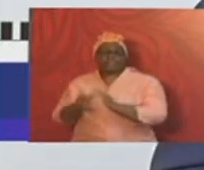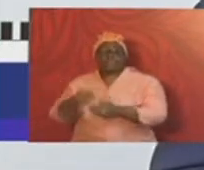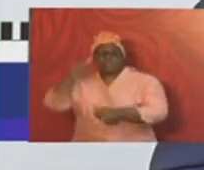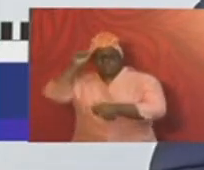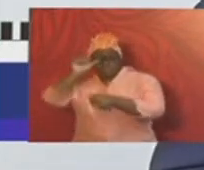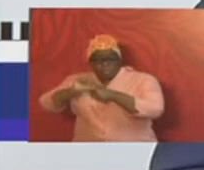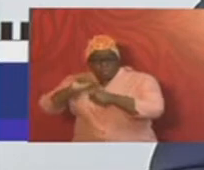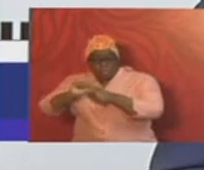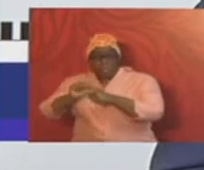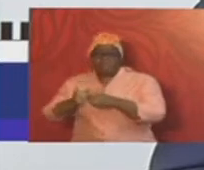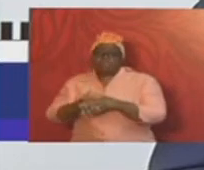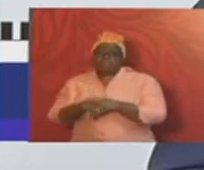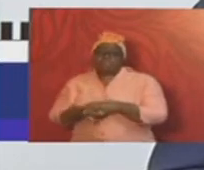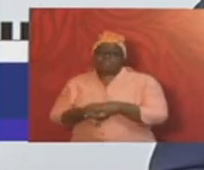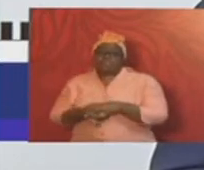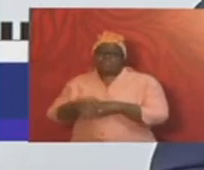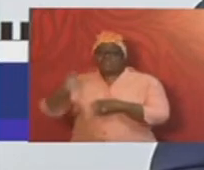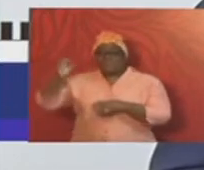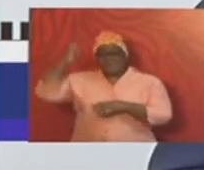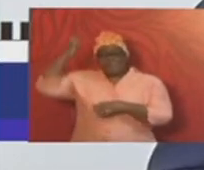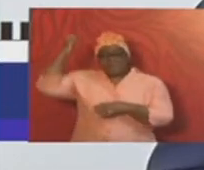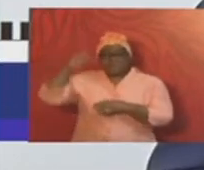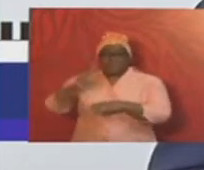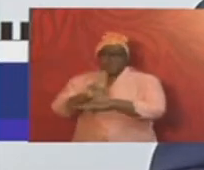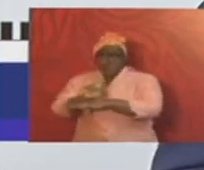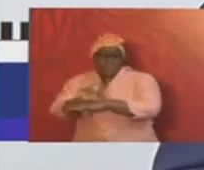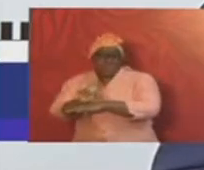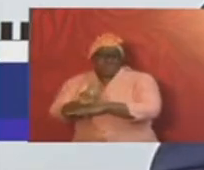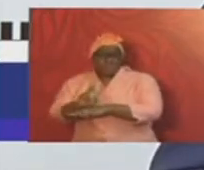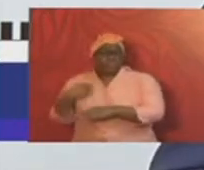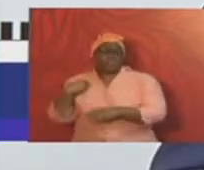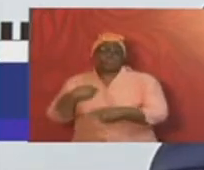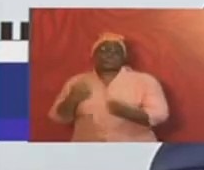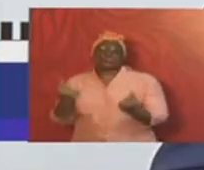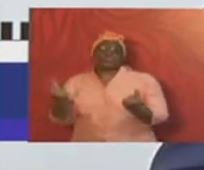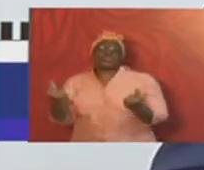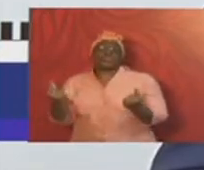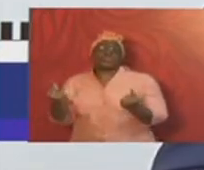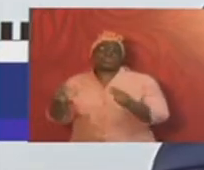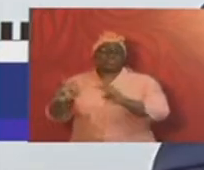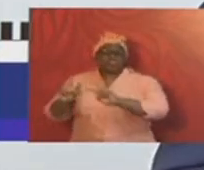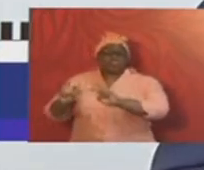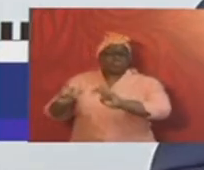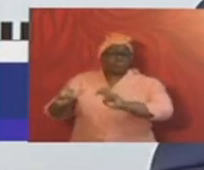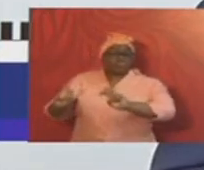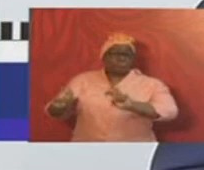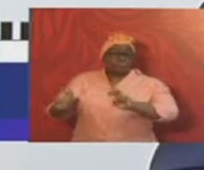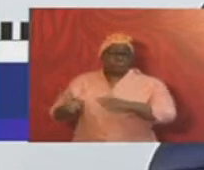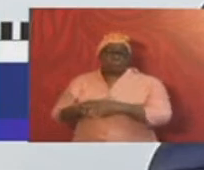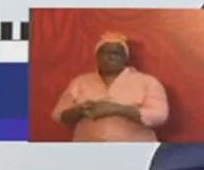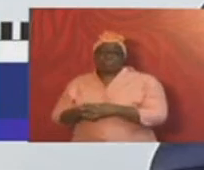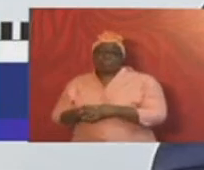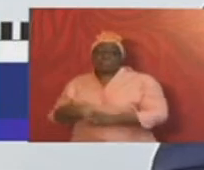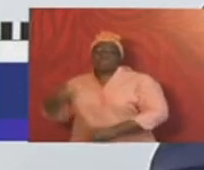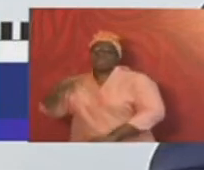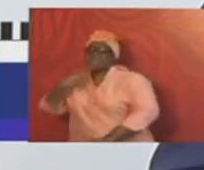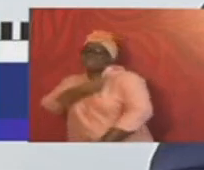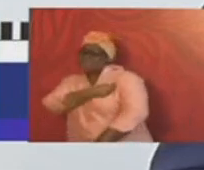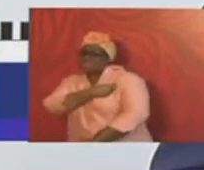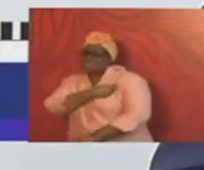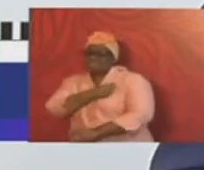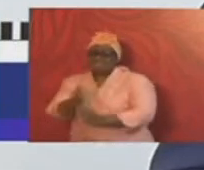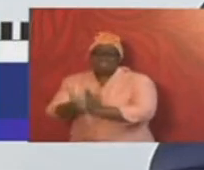and the length of time immunity lasts for. And Professor Carrington was at pains to point